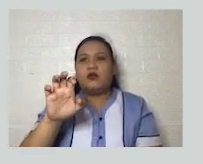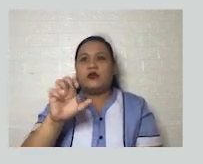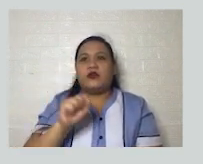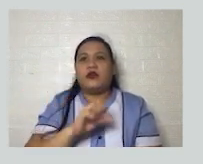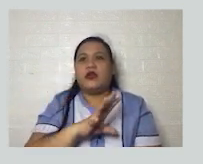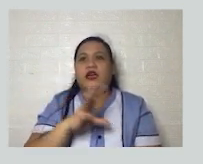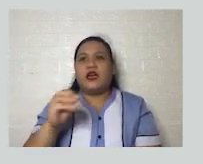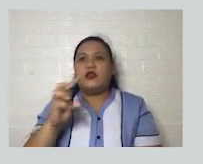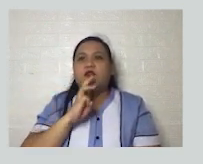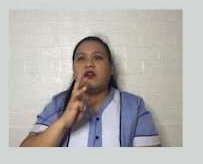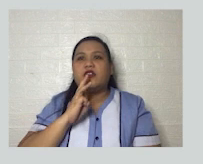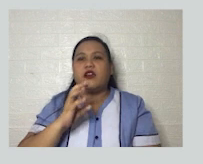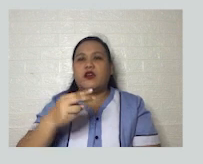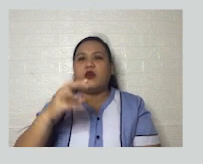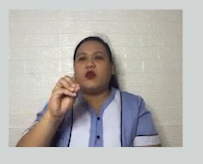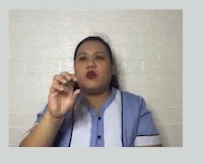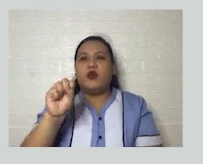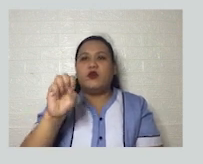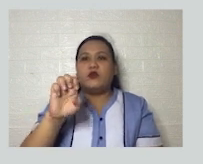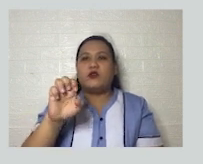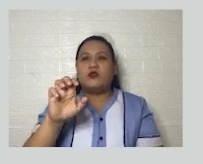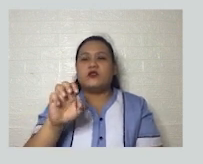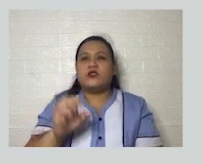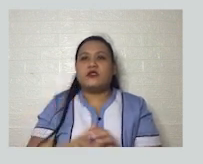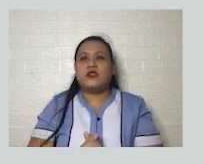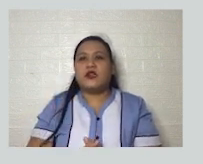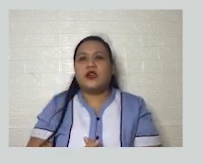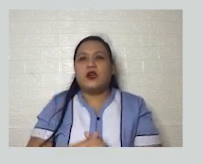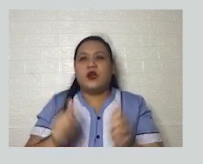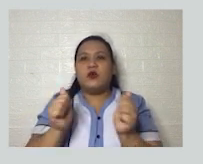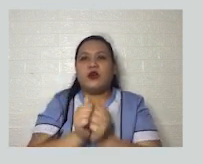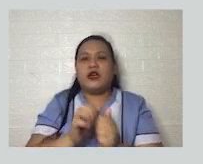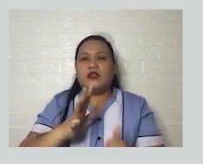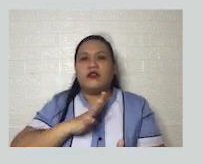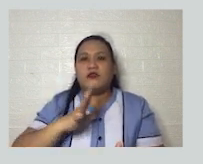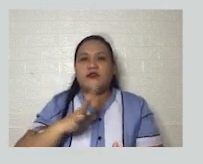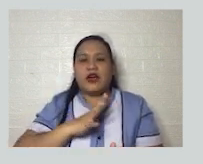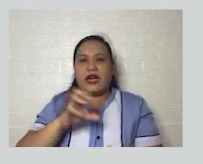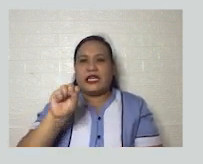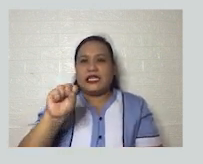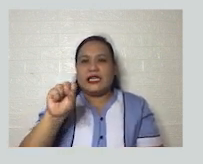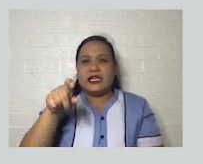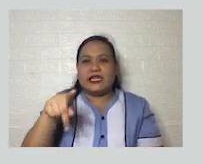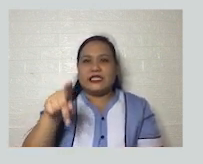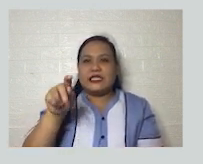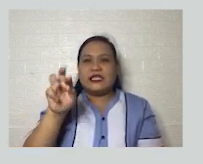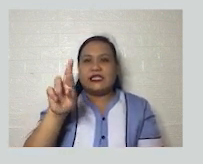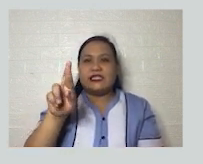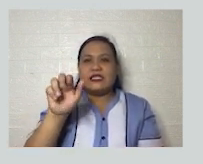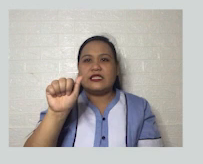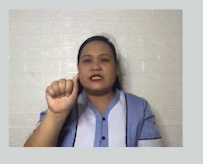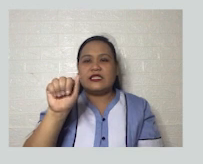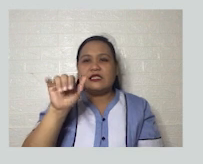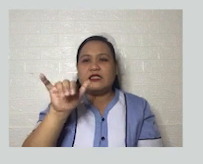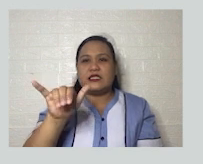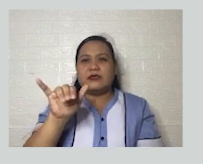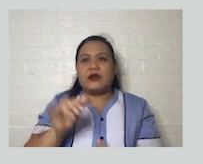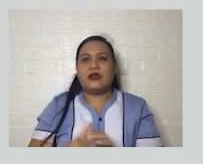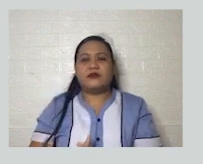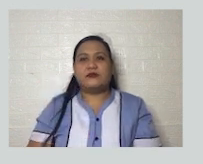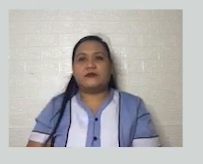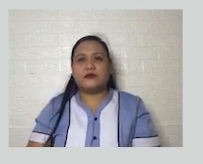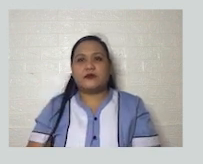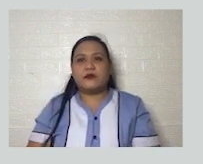with fine spray. Use water sprinkler with fine holes to prevent the seeds to be carried